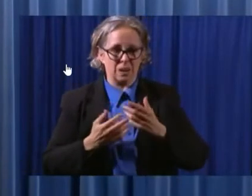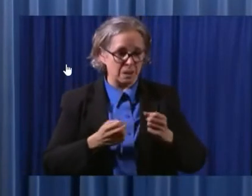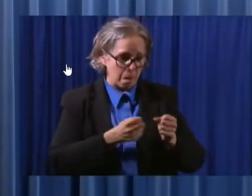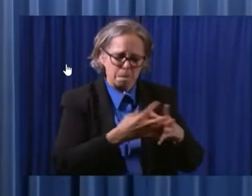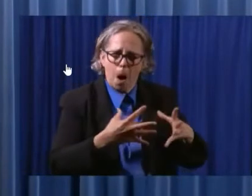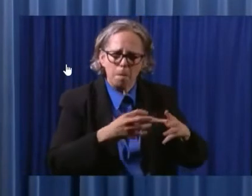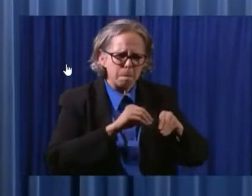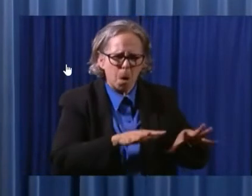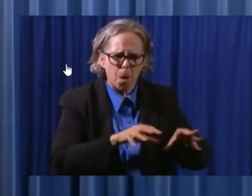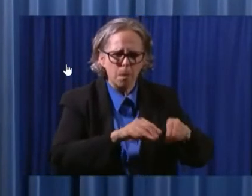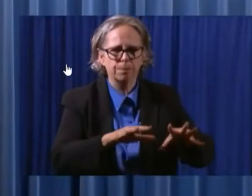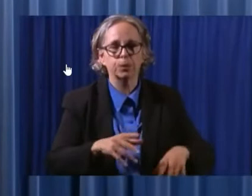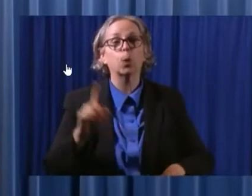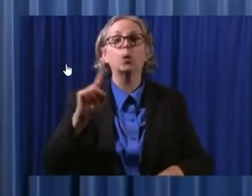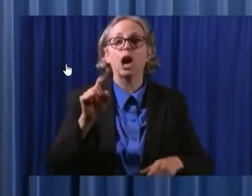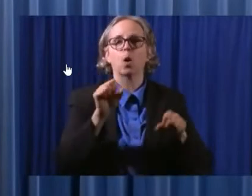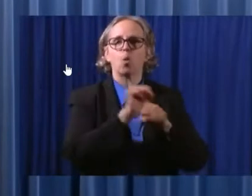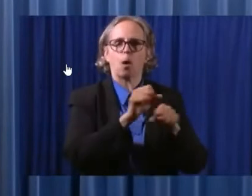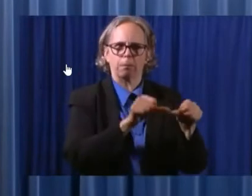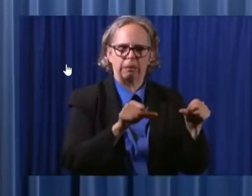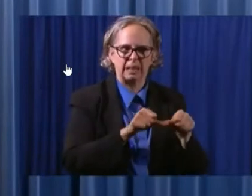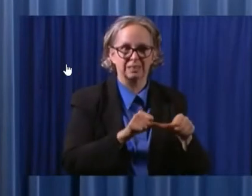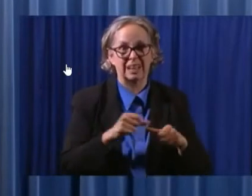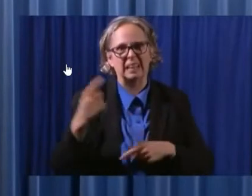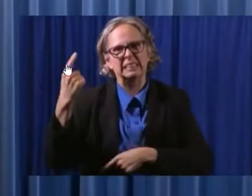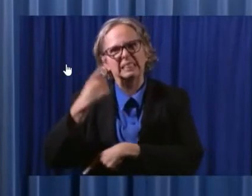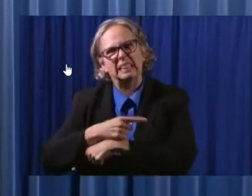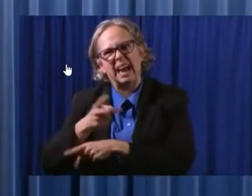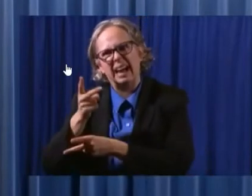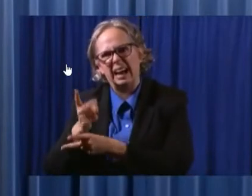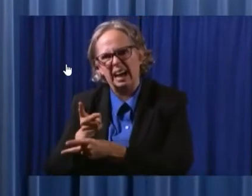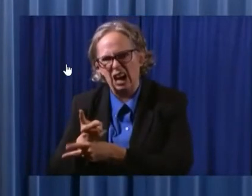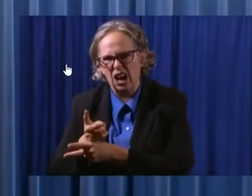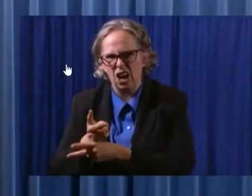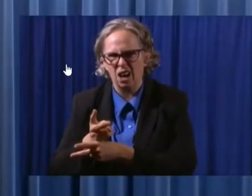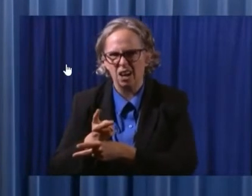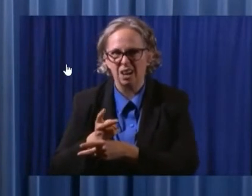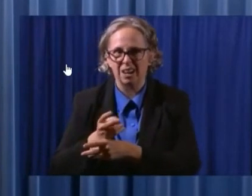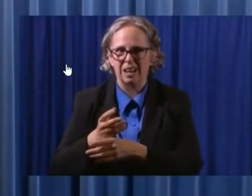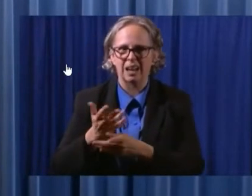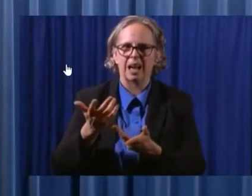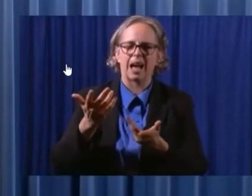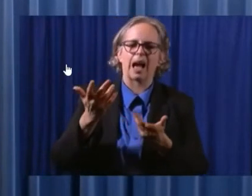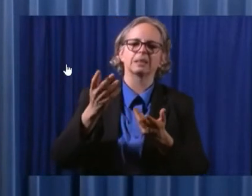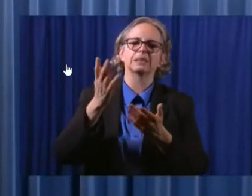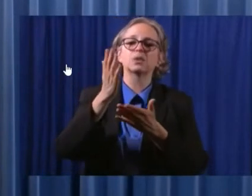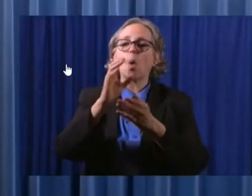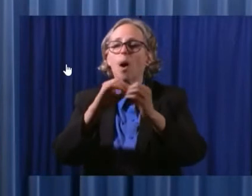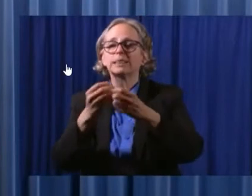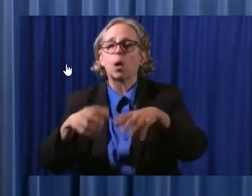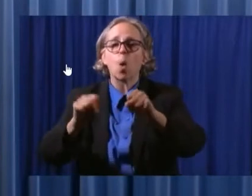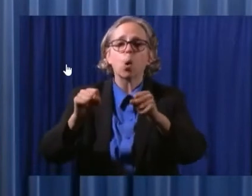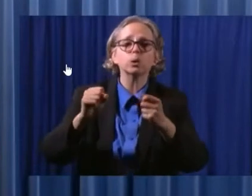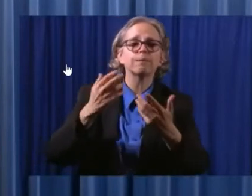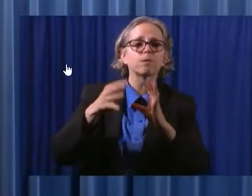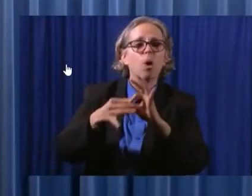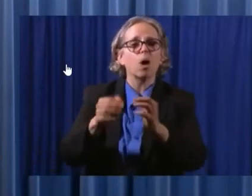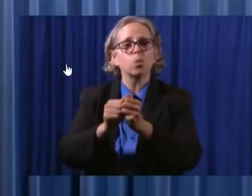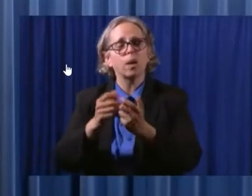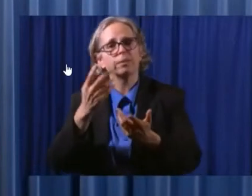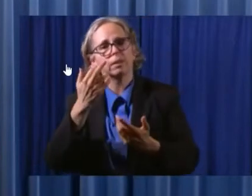as workplaces, a child care center, a faith-based organization. Montgomery County meets indicators 1